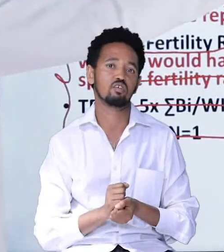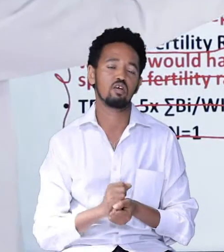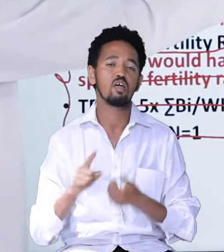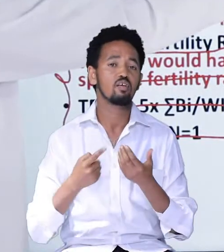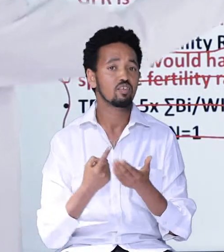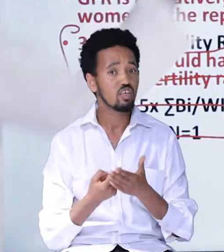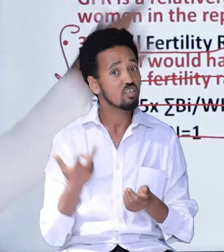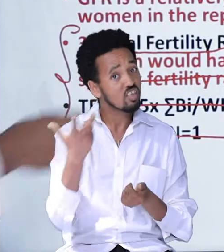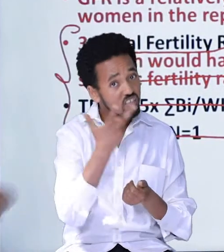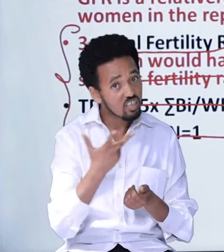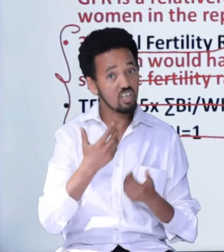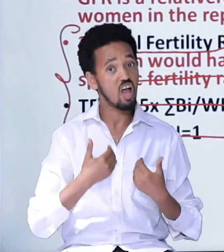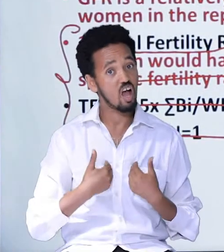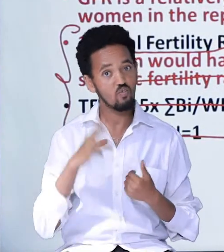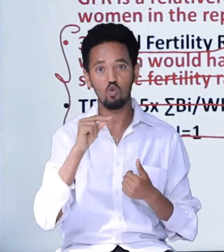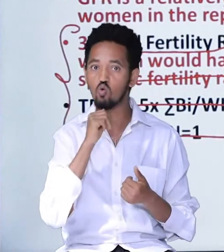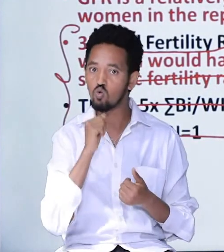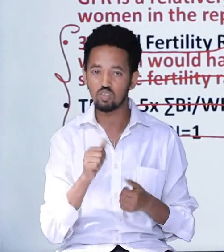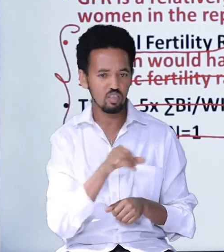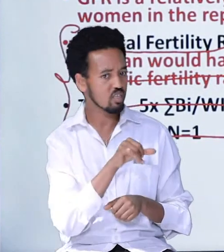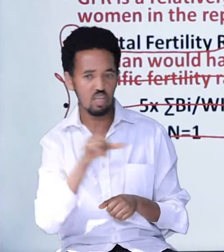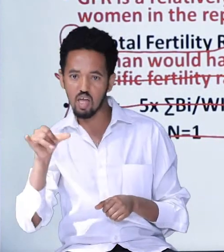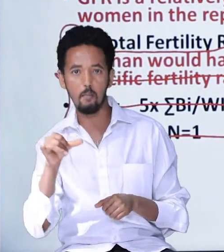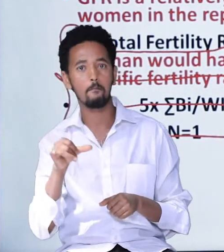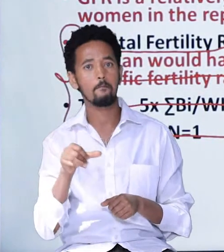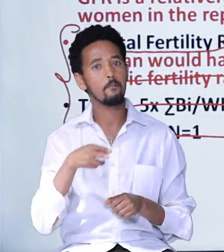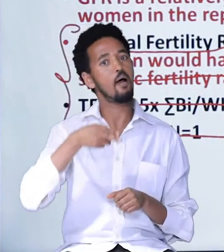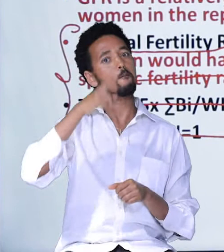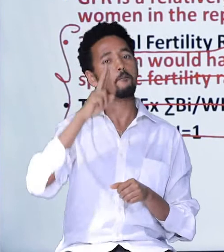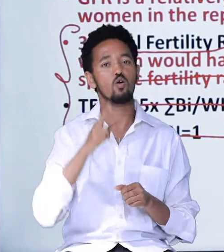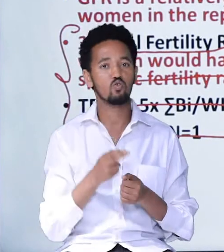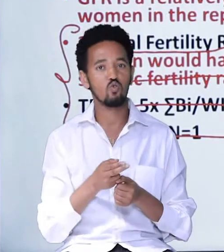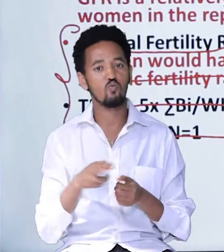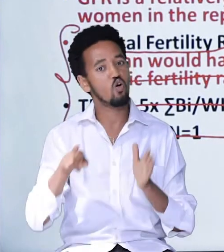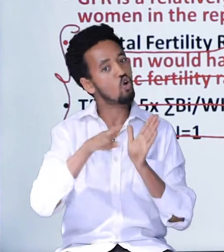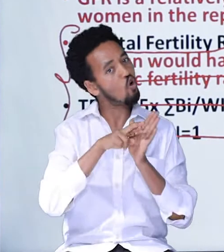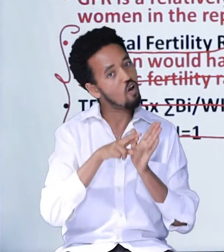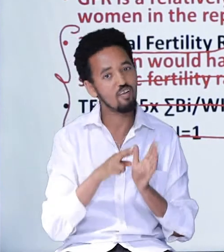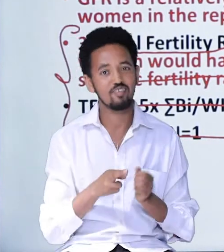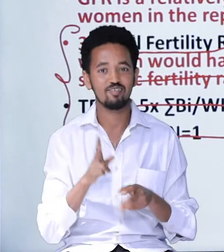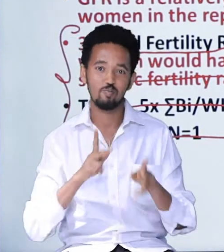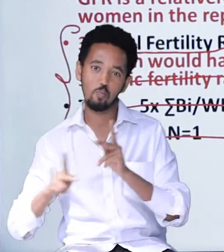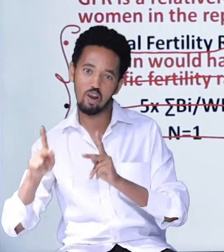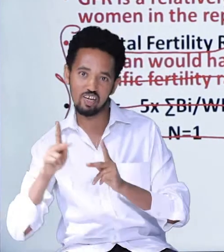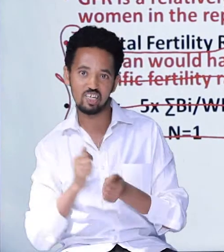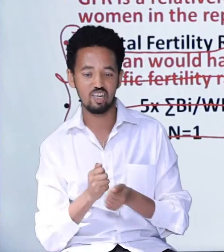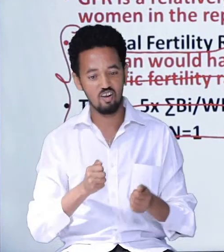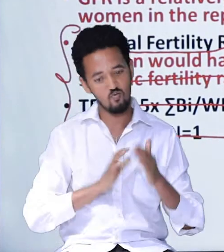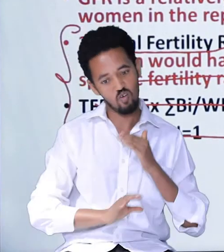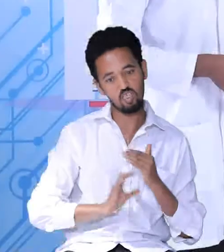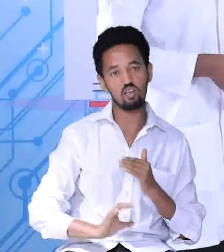These three populations have not the same amount of role in the amount of population